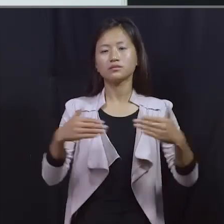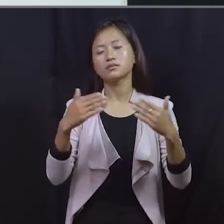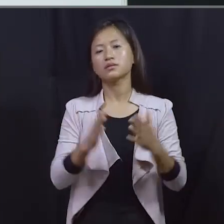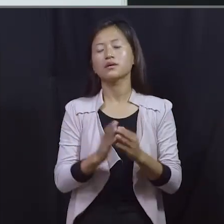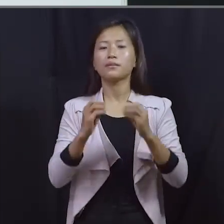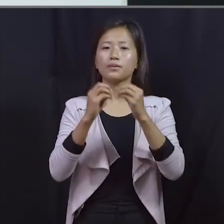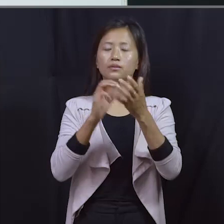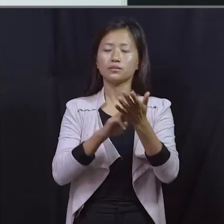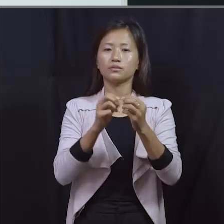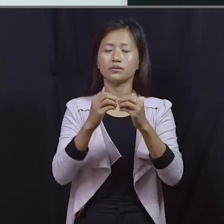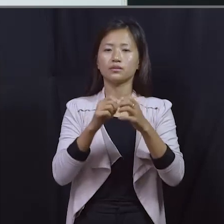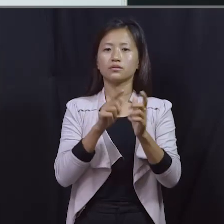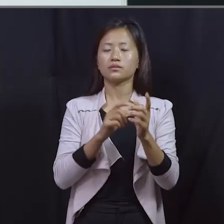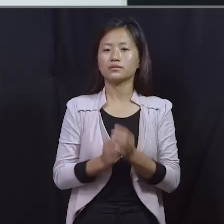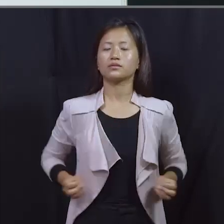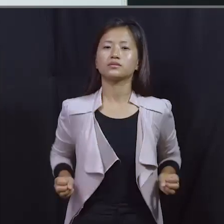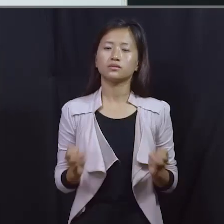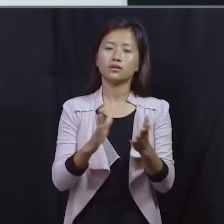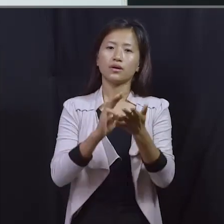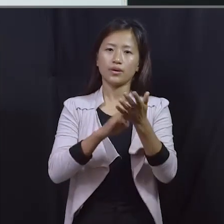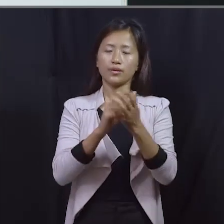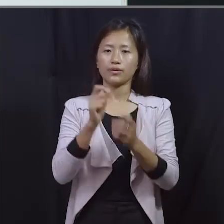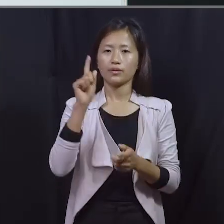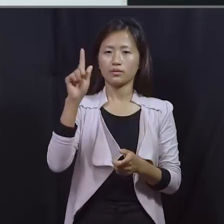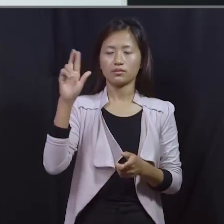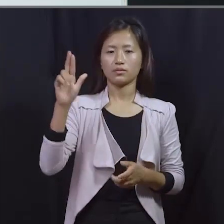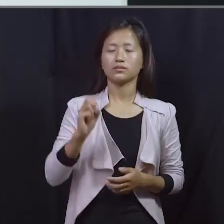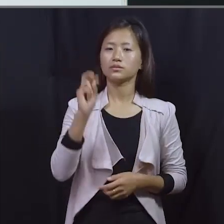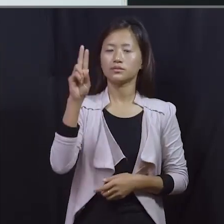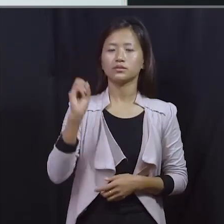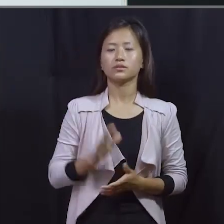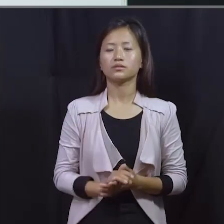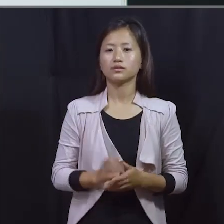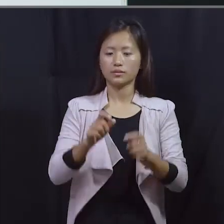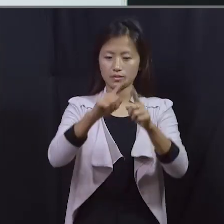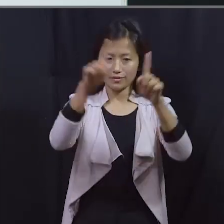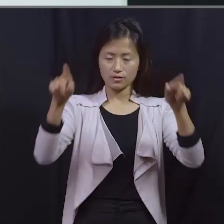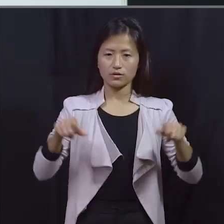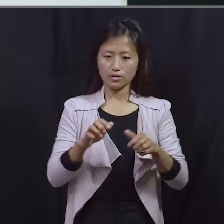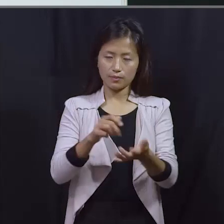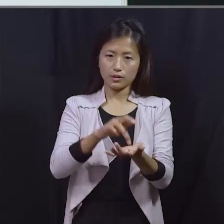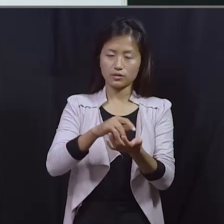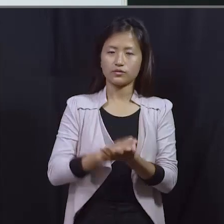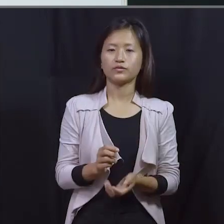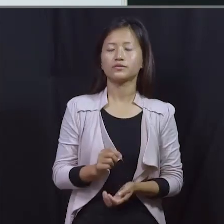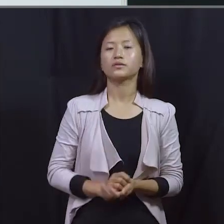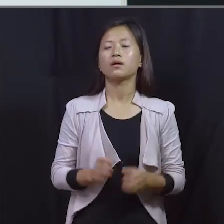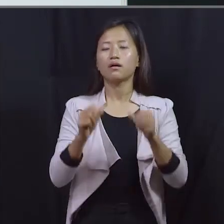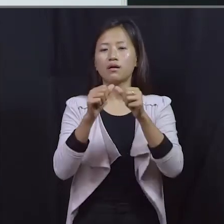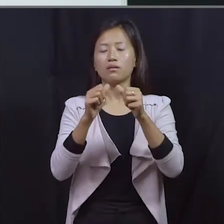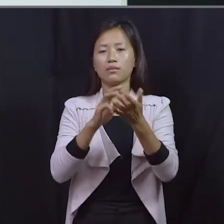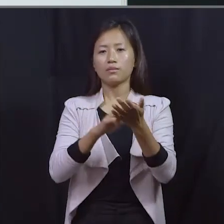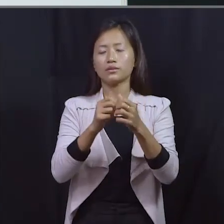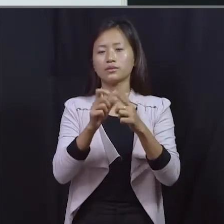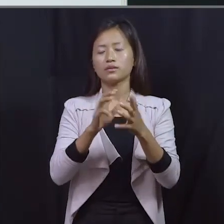especially Bombay. It was started by Munro in the year 1820 in the region of Bombay, Madras, and Assam. So what are the